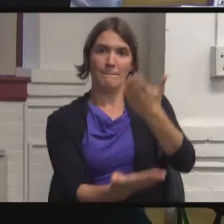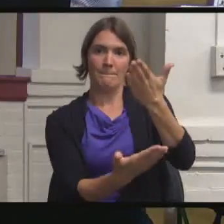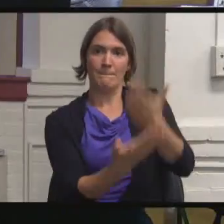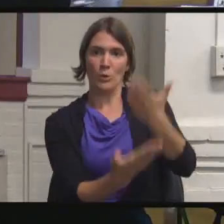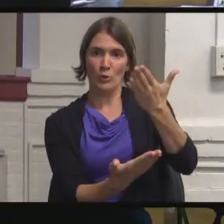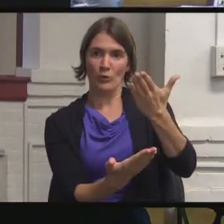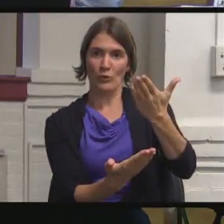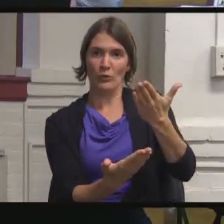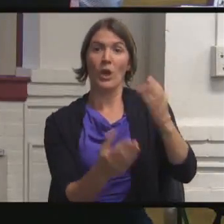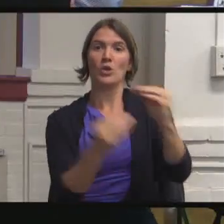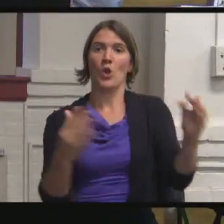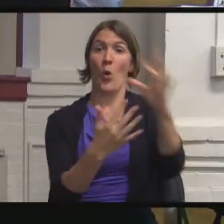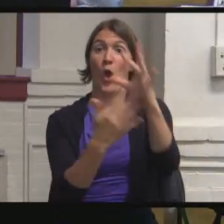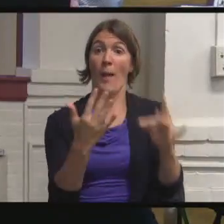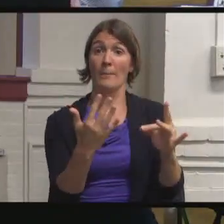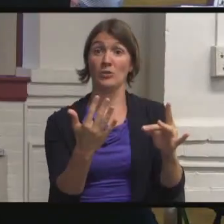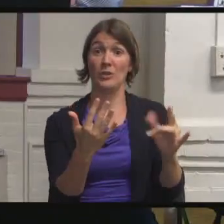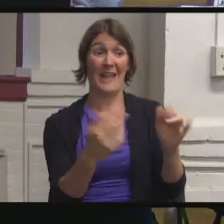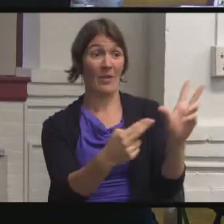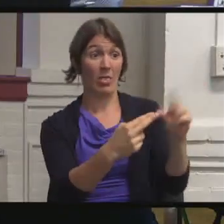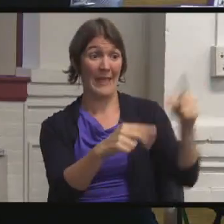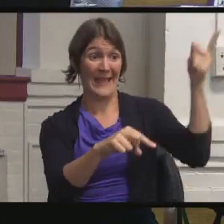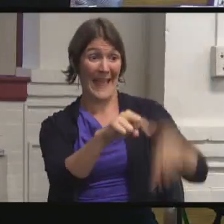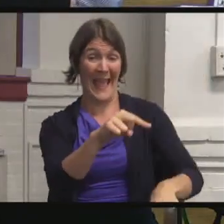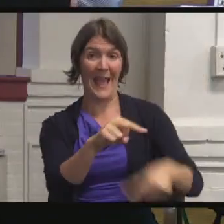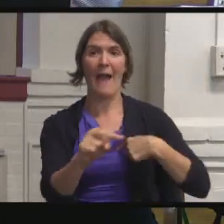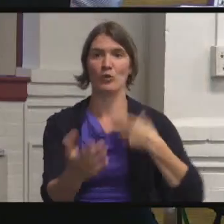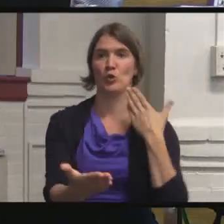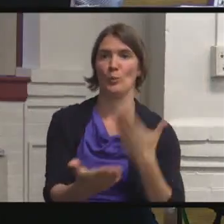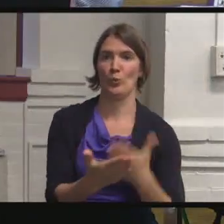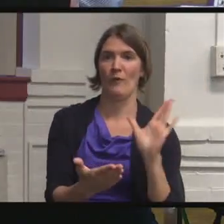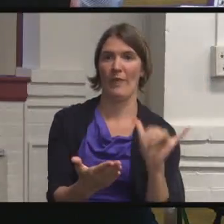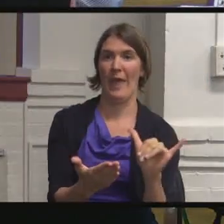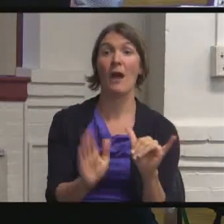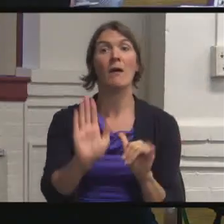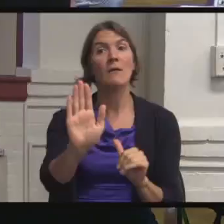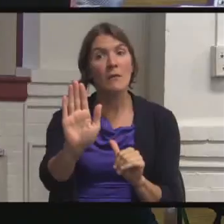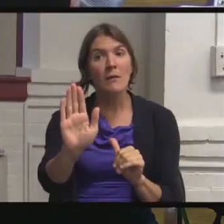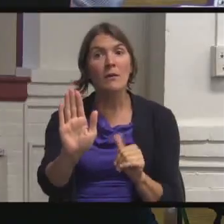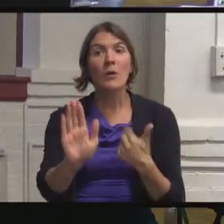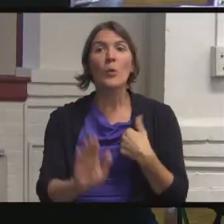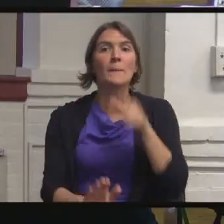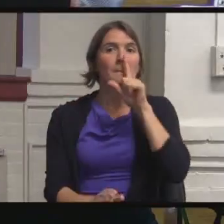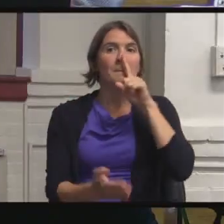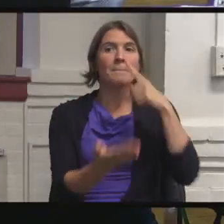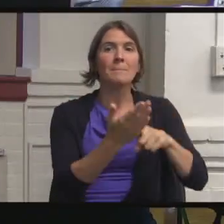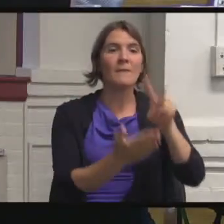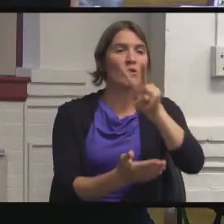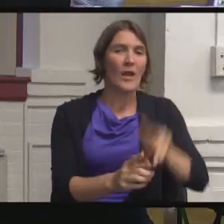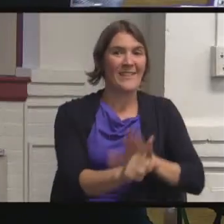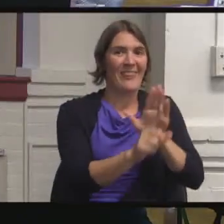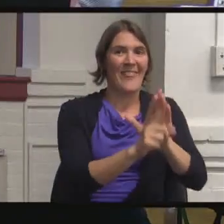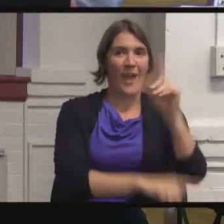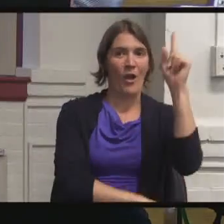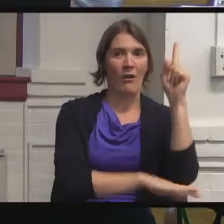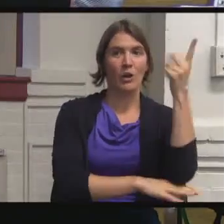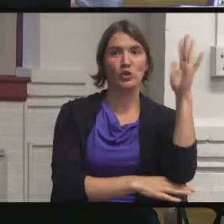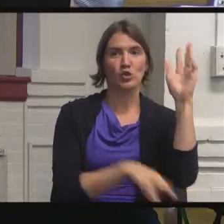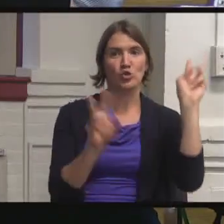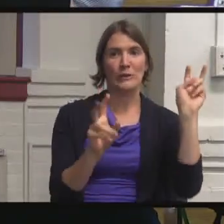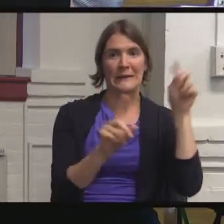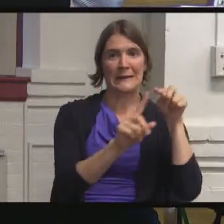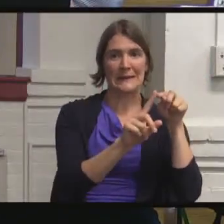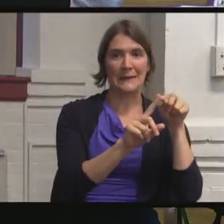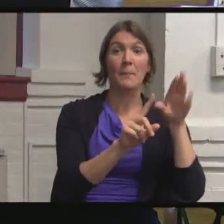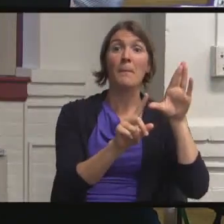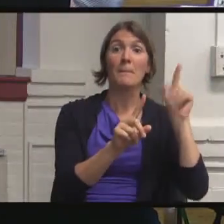no reasonable options for co-location. Now, it's true that we did not address the Verizon Tower specifically in the petition,